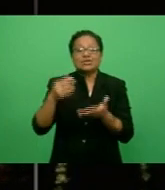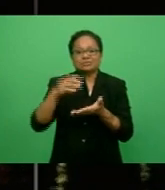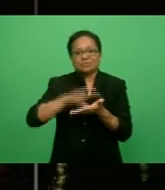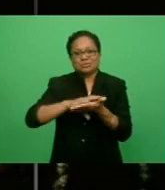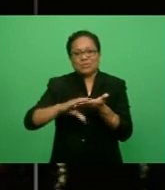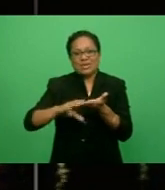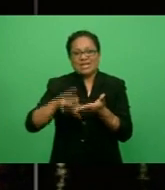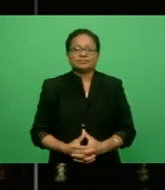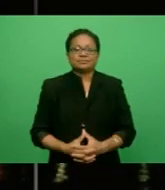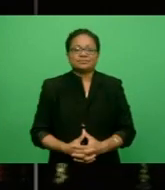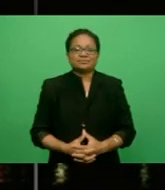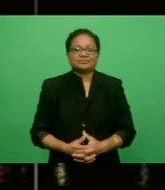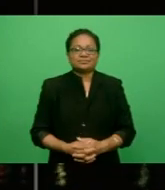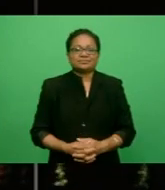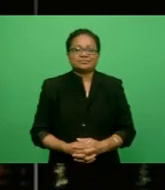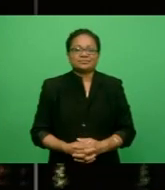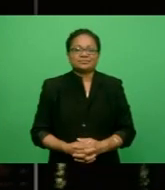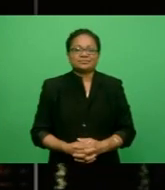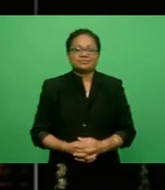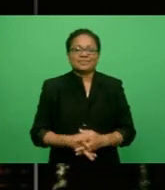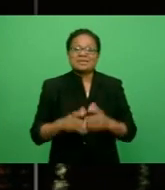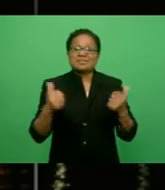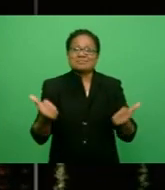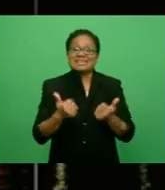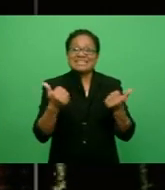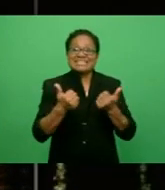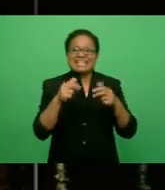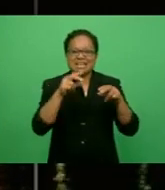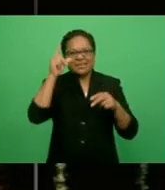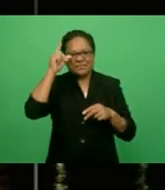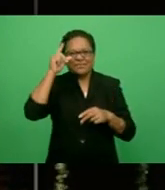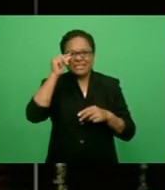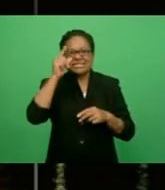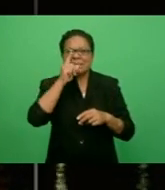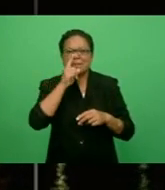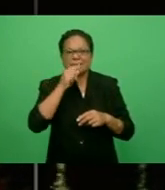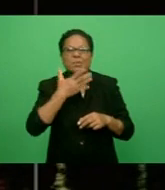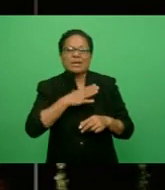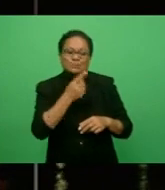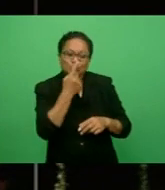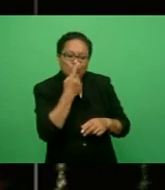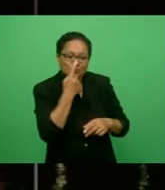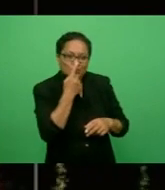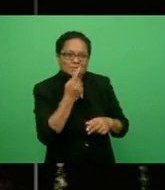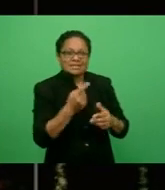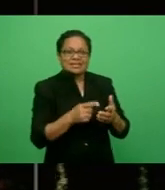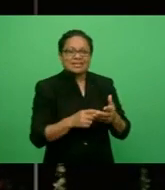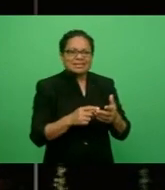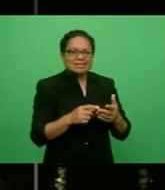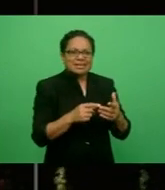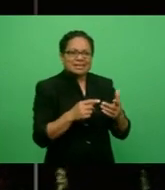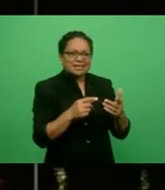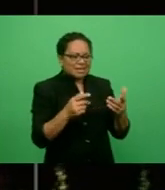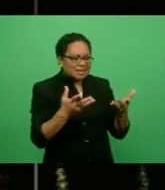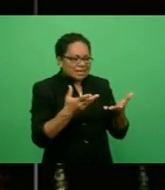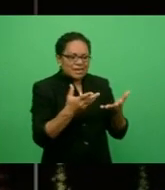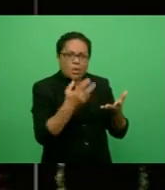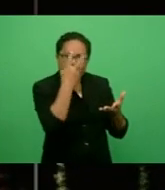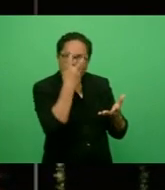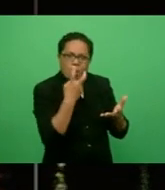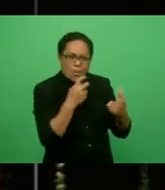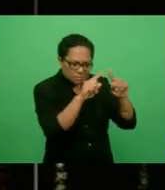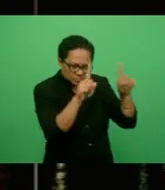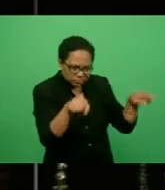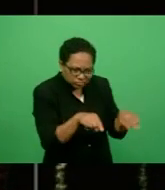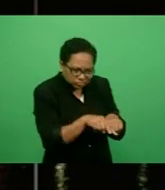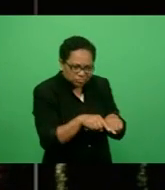a house for Piniana. Most Fijians might be curious about the current status of various important documents that were either signed